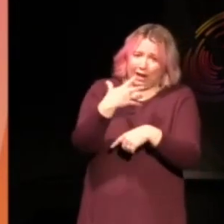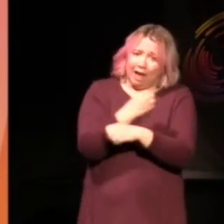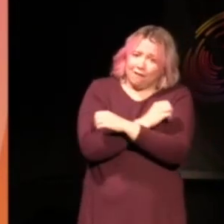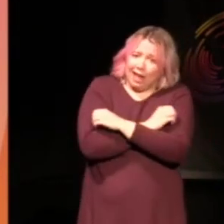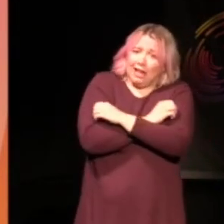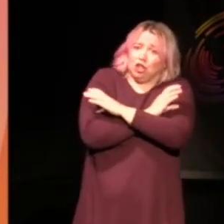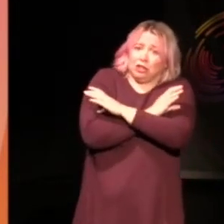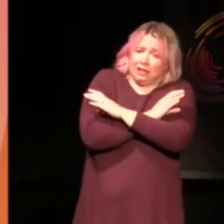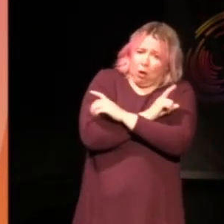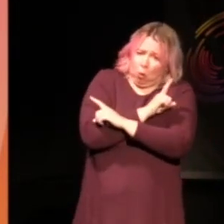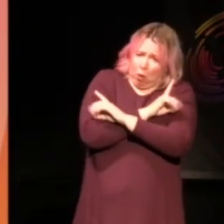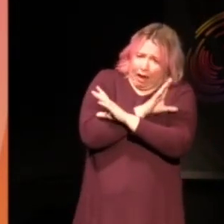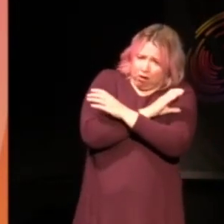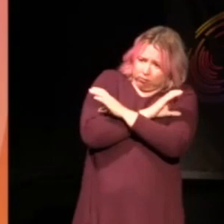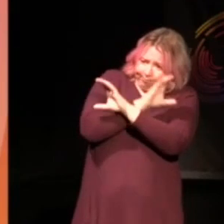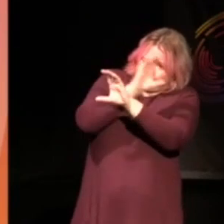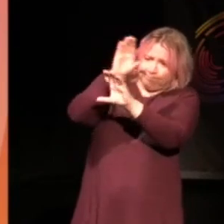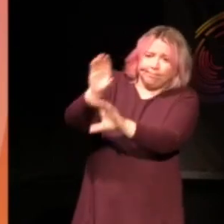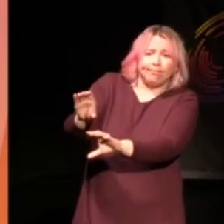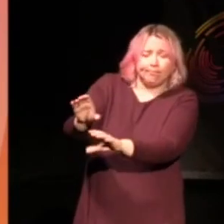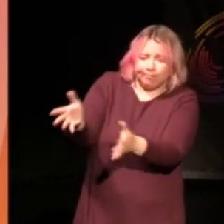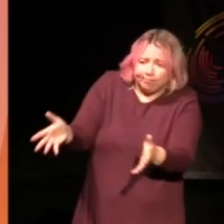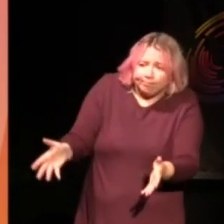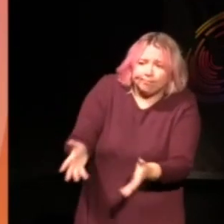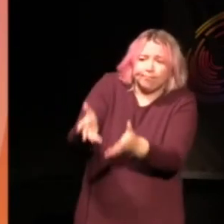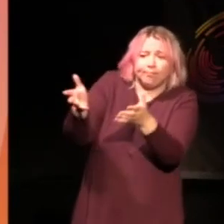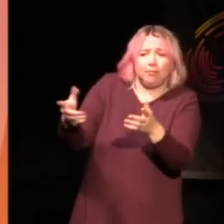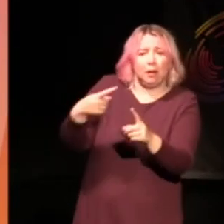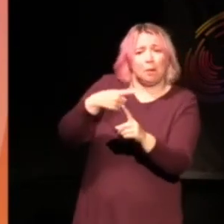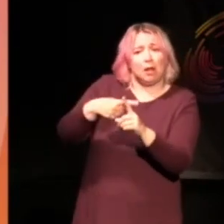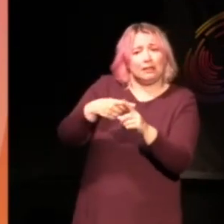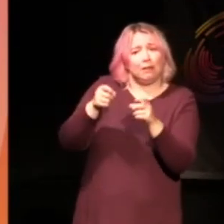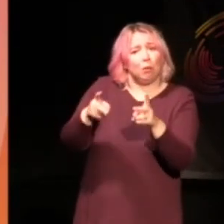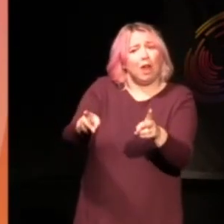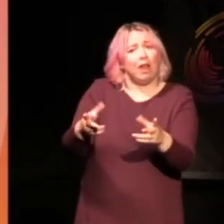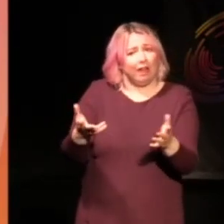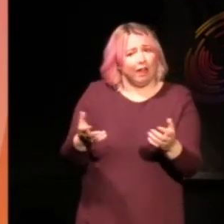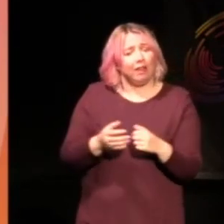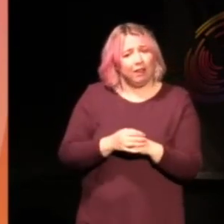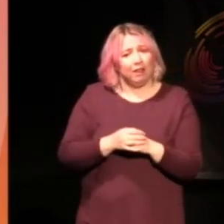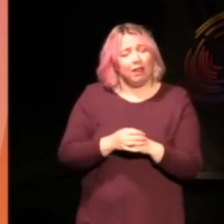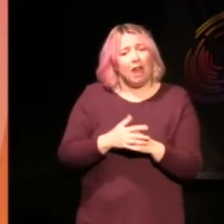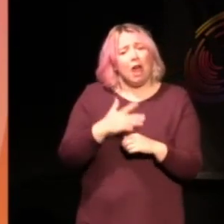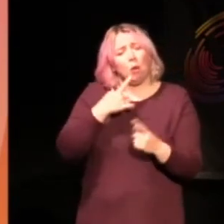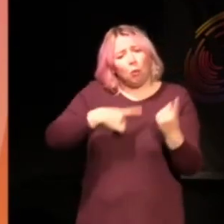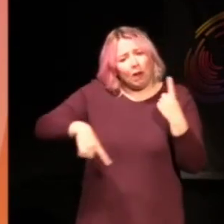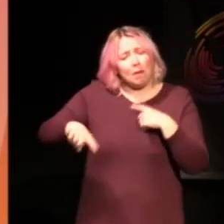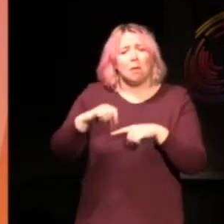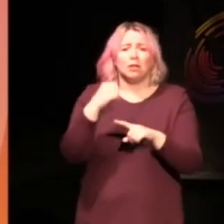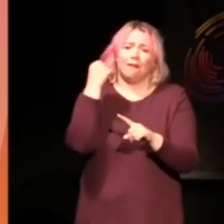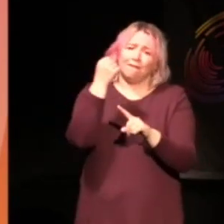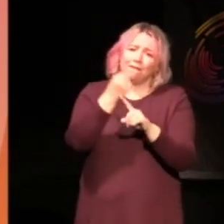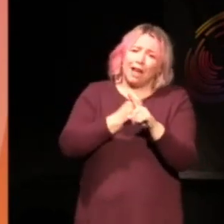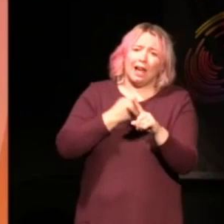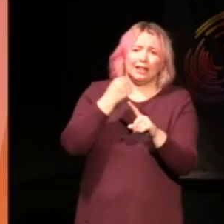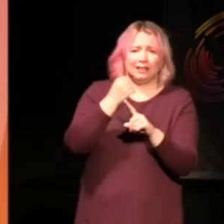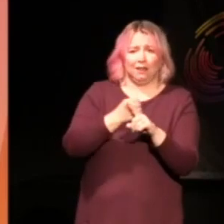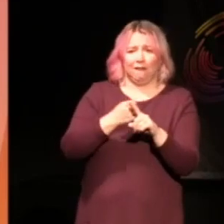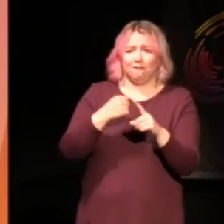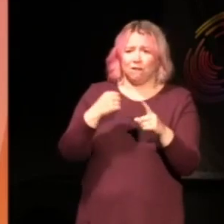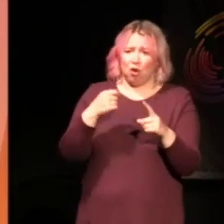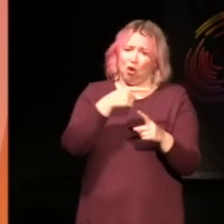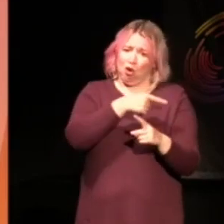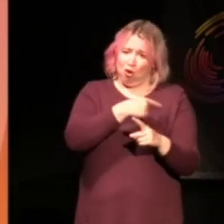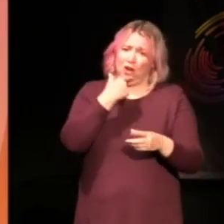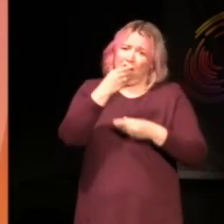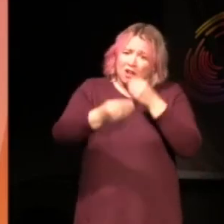then, you know, let's use it. Let's use it very positively. And let's fight for the plurality that Elif's talked